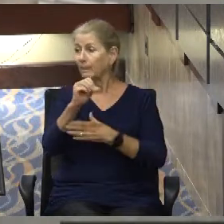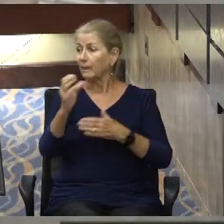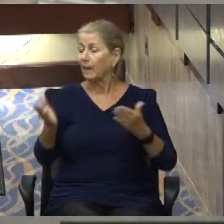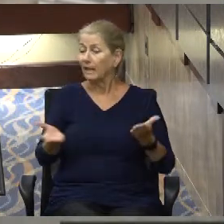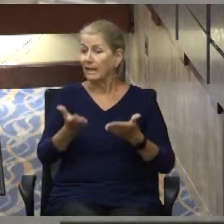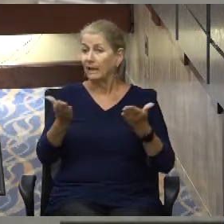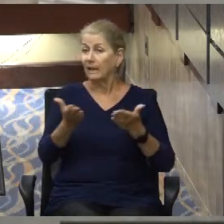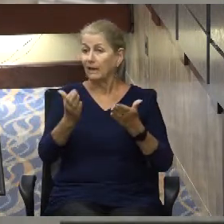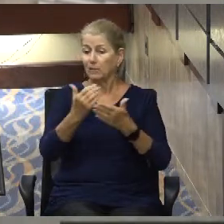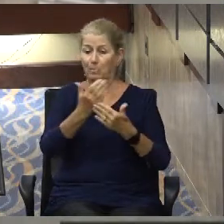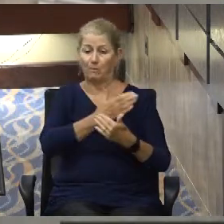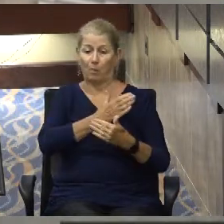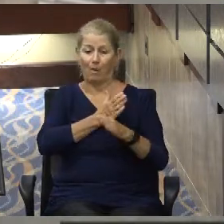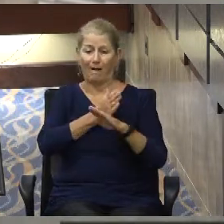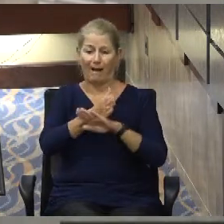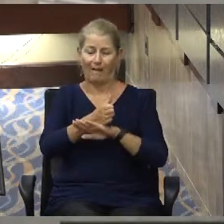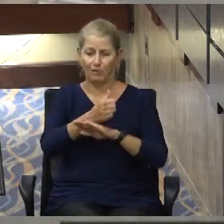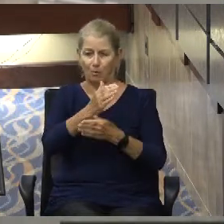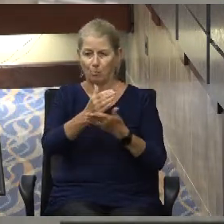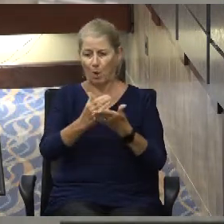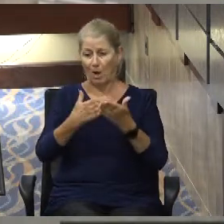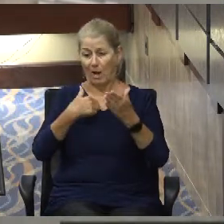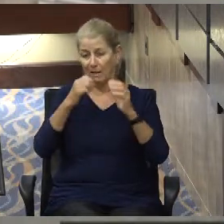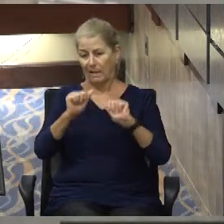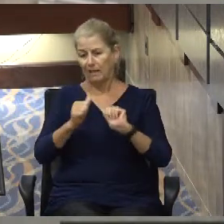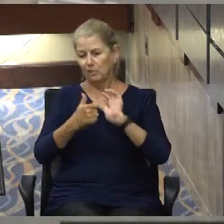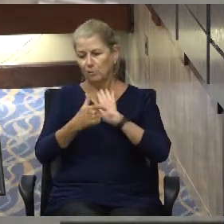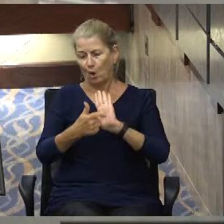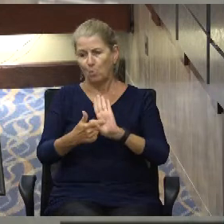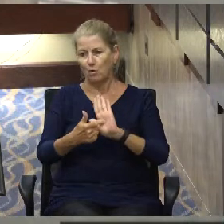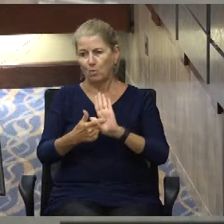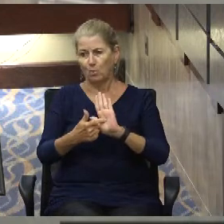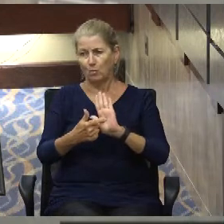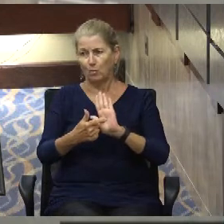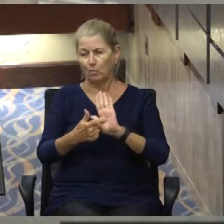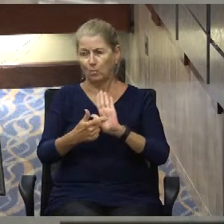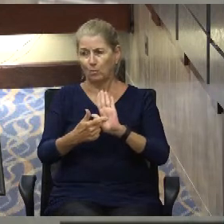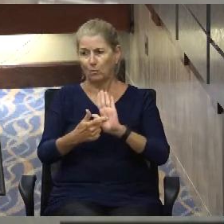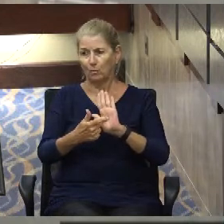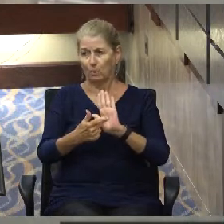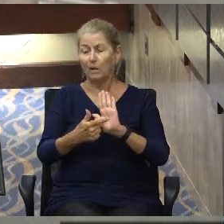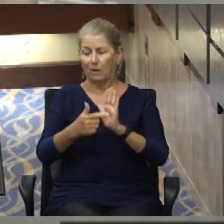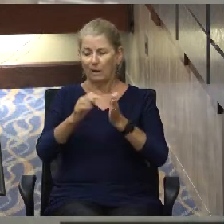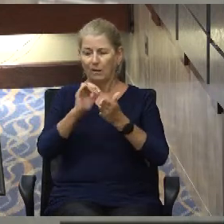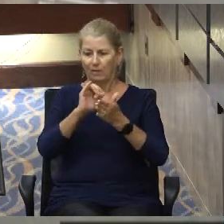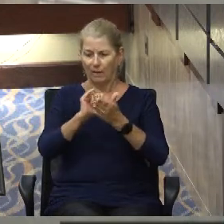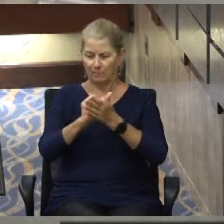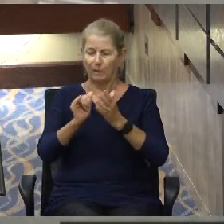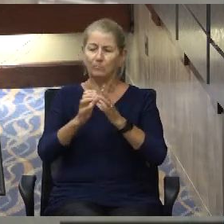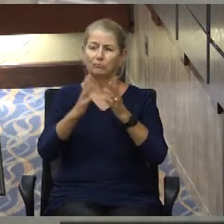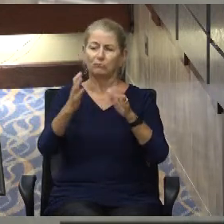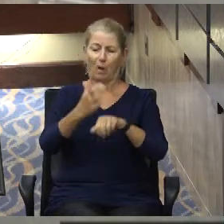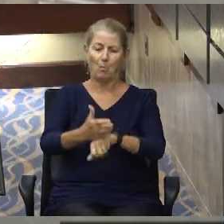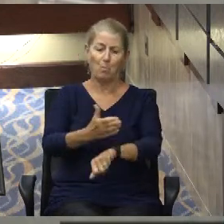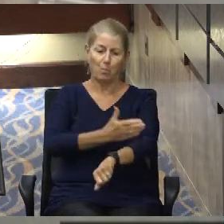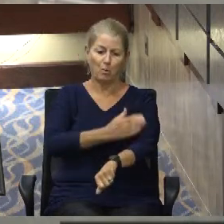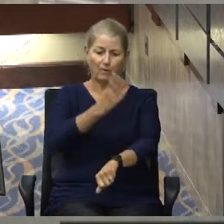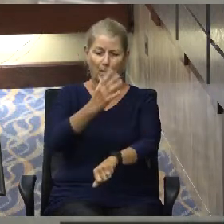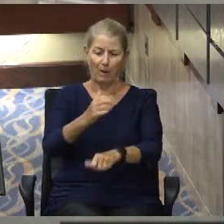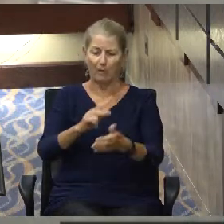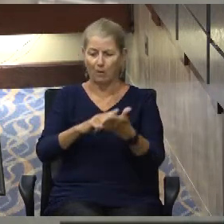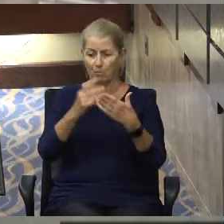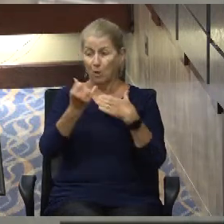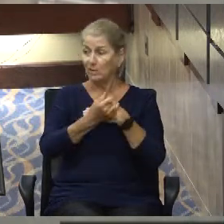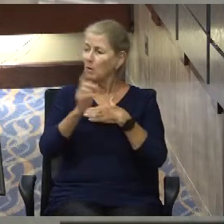a before and after of a part that I can show you of Dutton that has been quite improved by this project. Where is